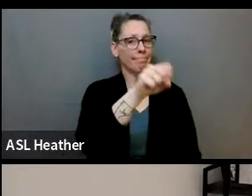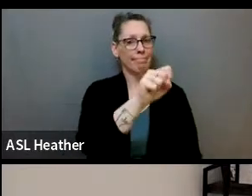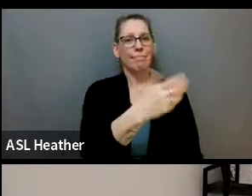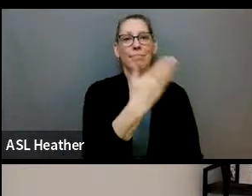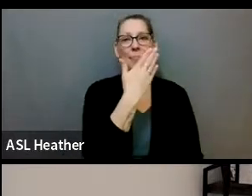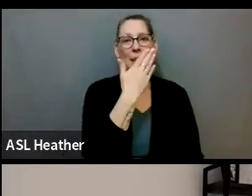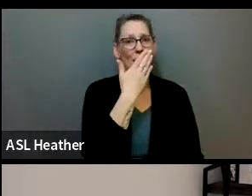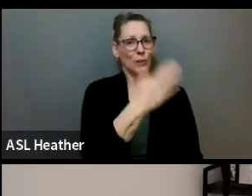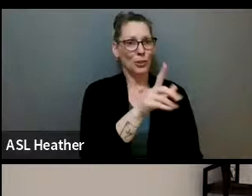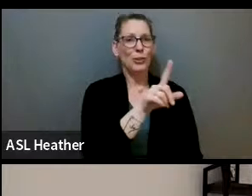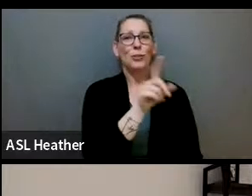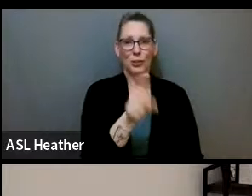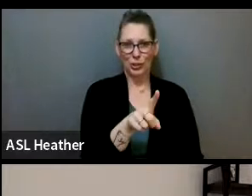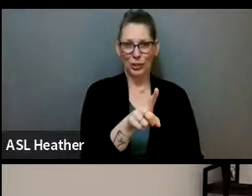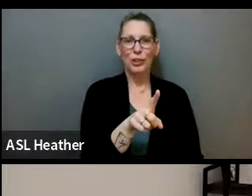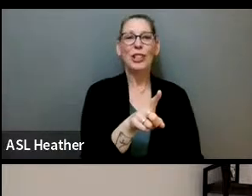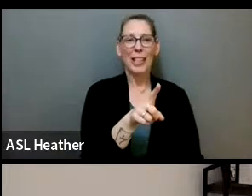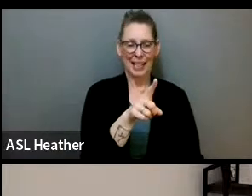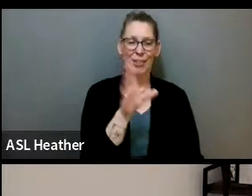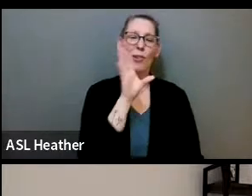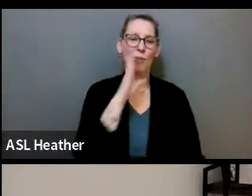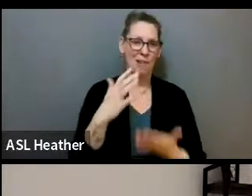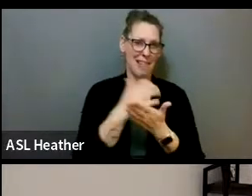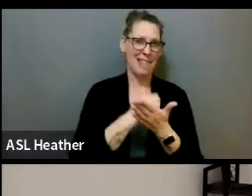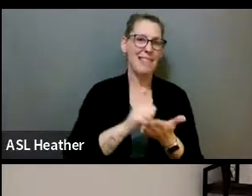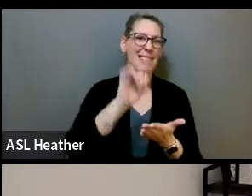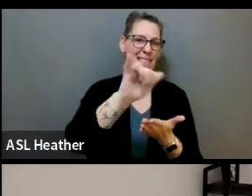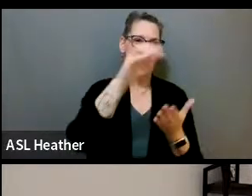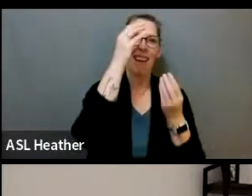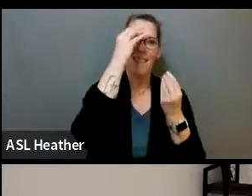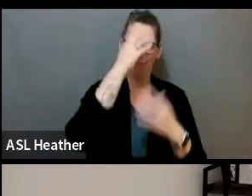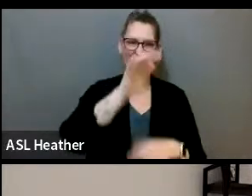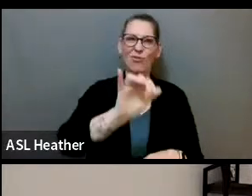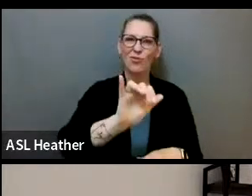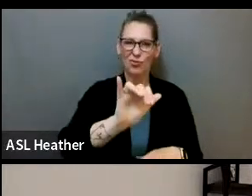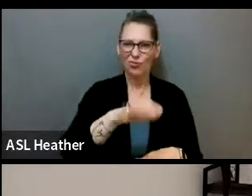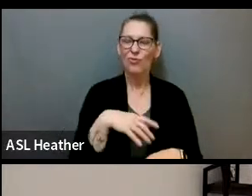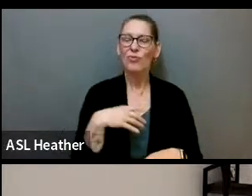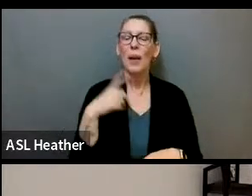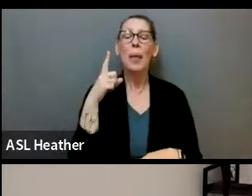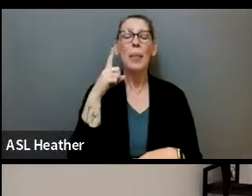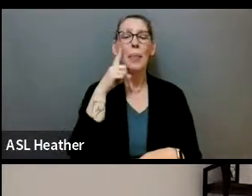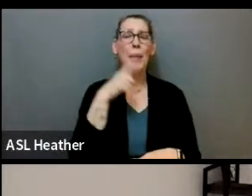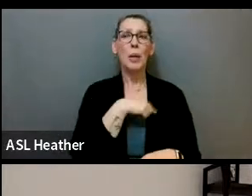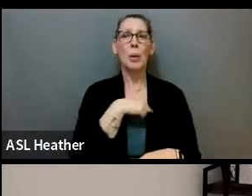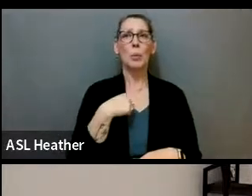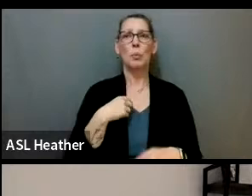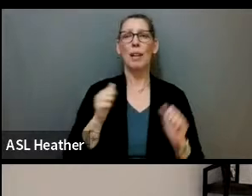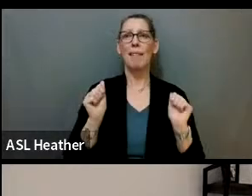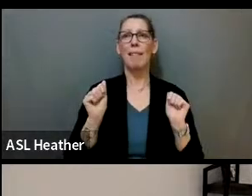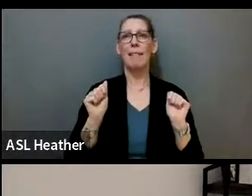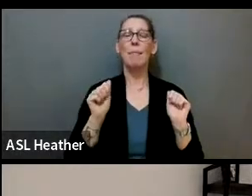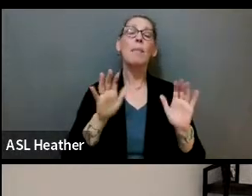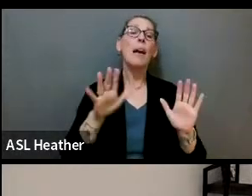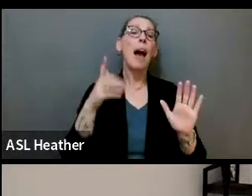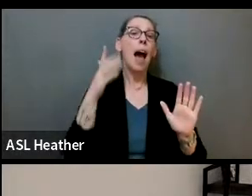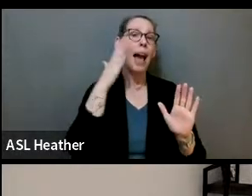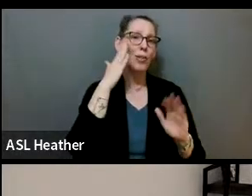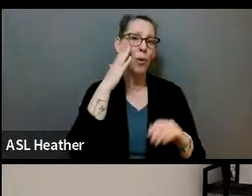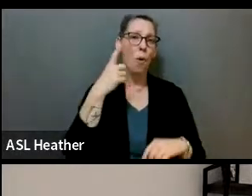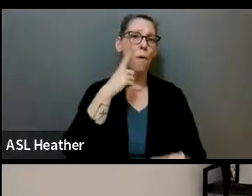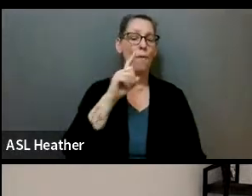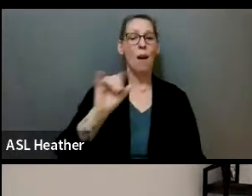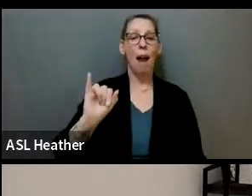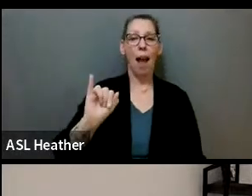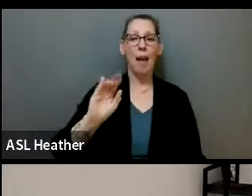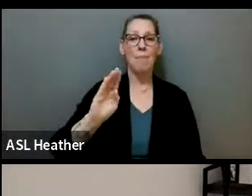great question and data point to collect, Irina. I think what we can do, I know that for the IBR